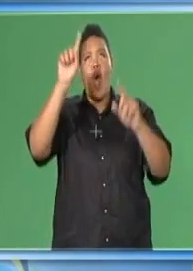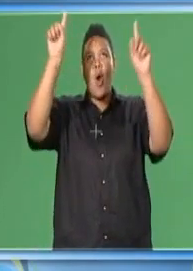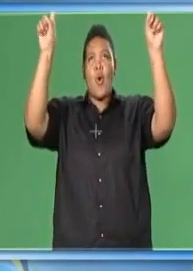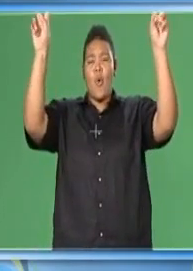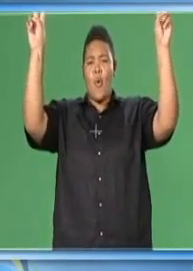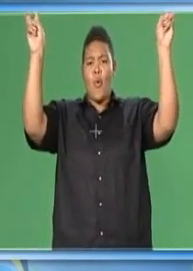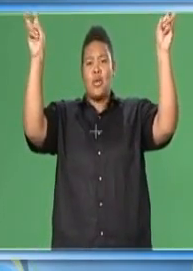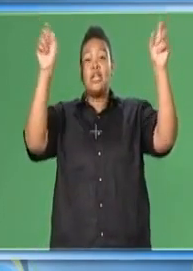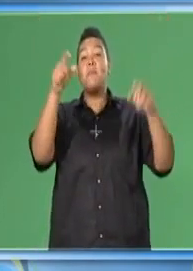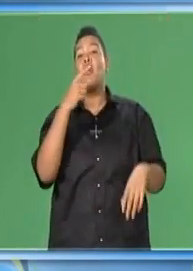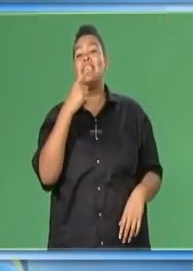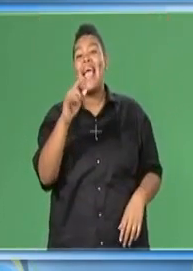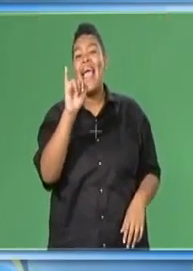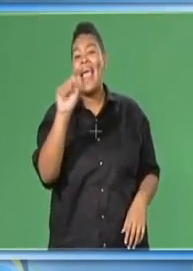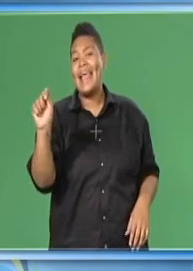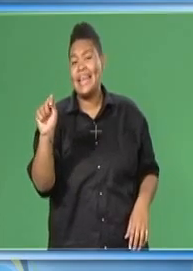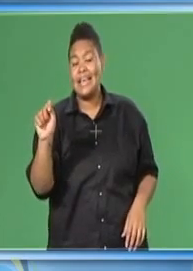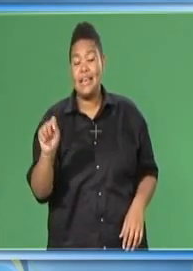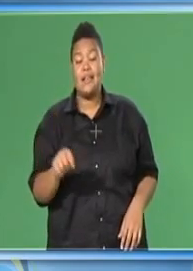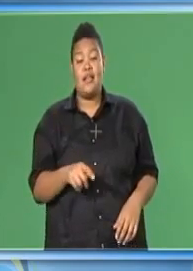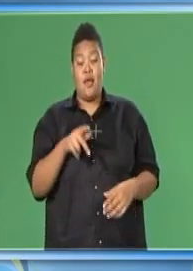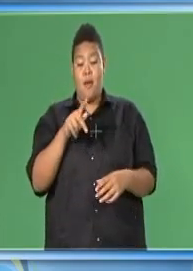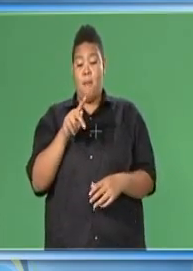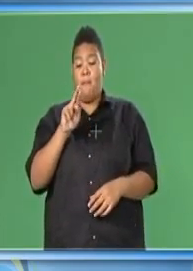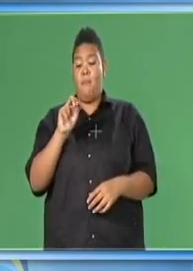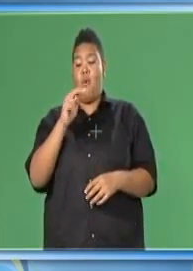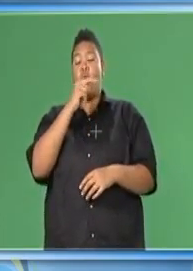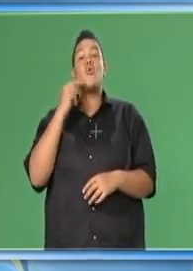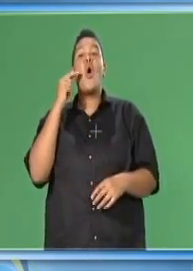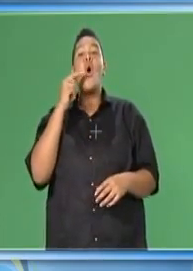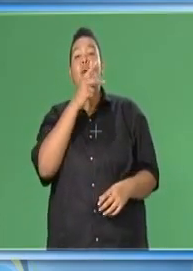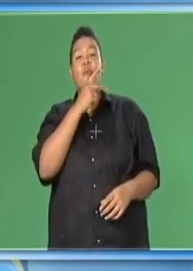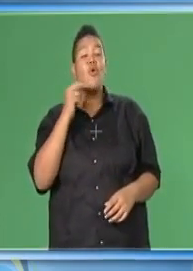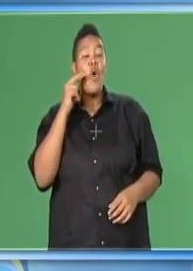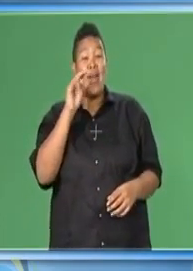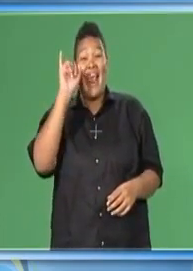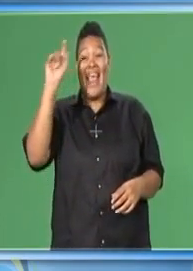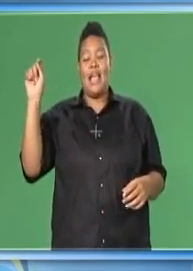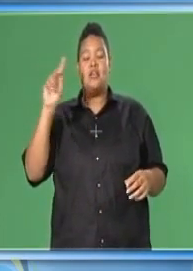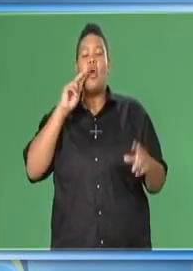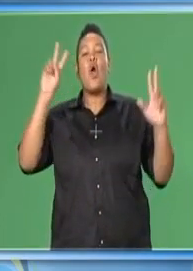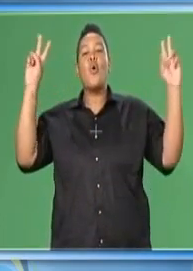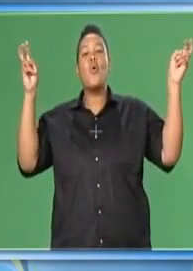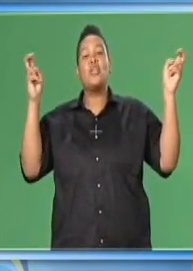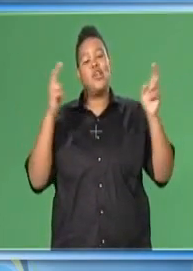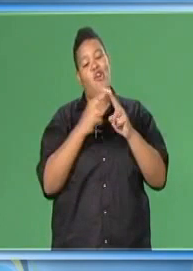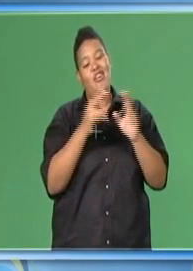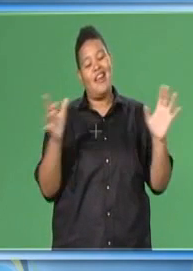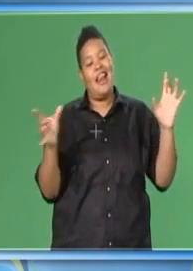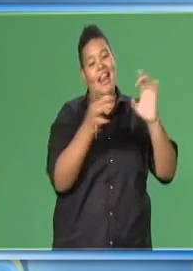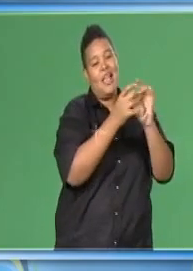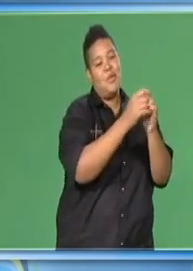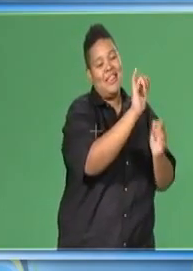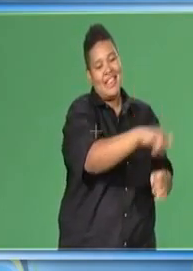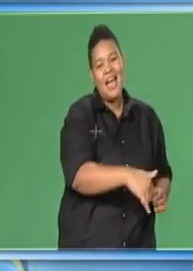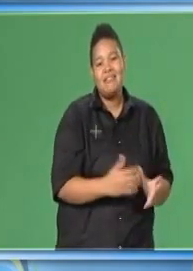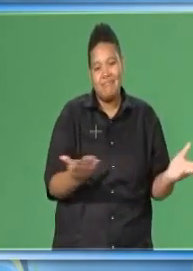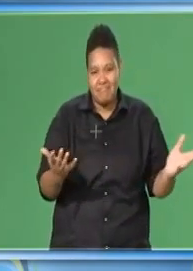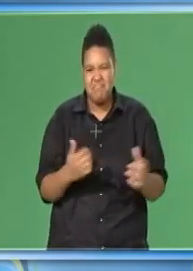must indicate it. The pronoun it refers to quotation, which is its antecedent.